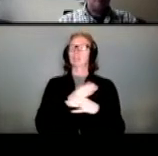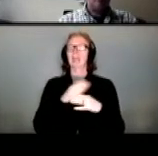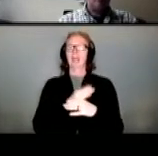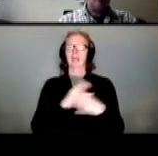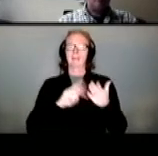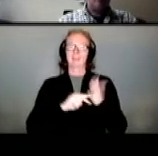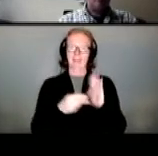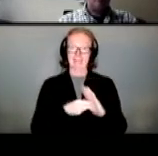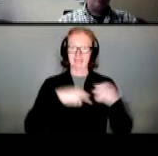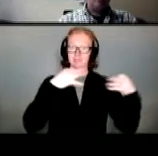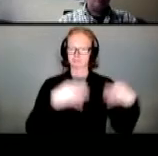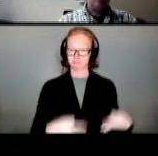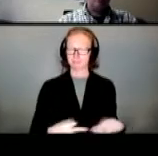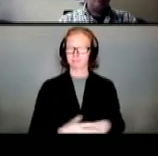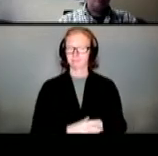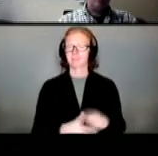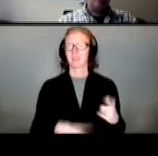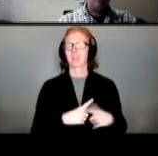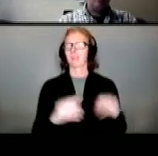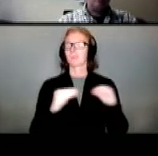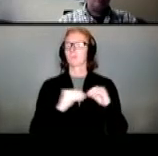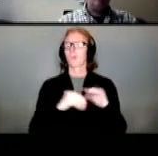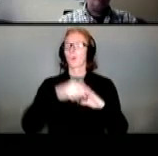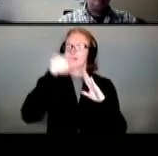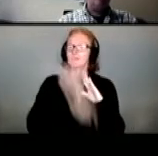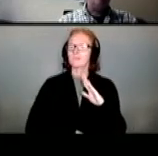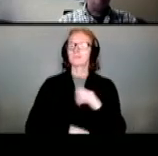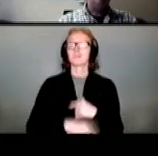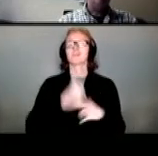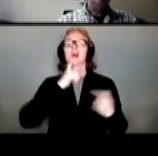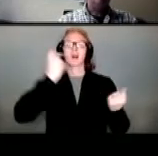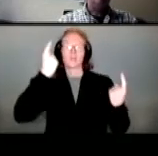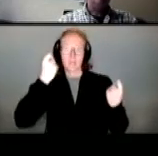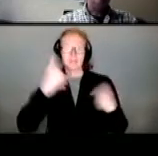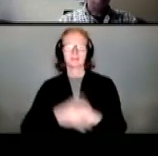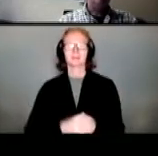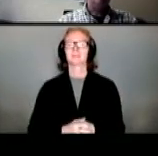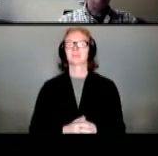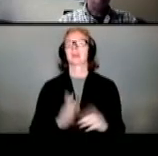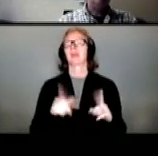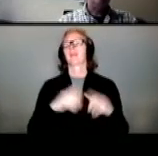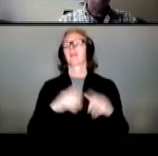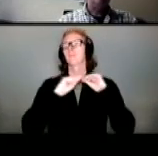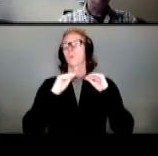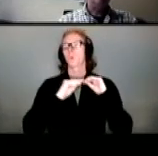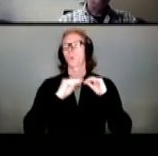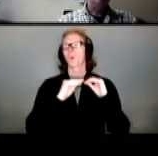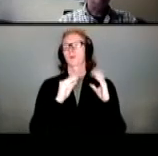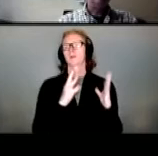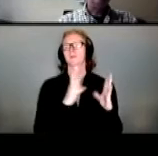we start having more insight, more understanding, and more of an informed